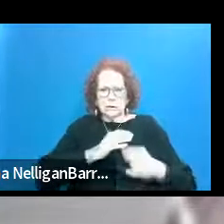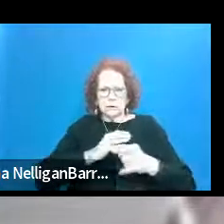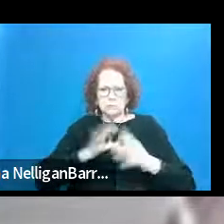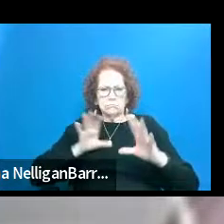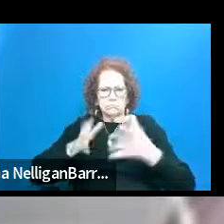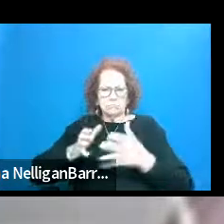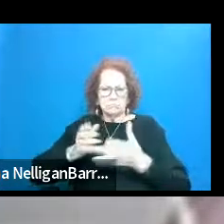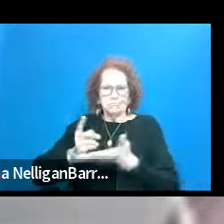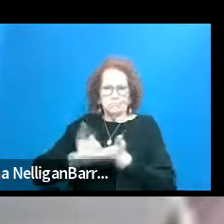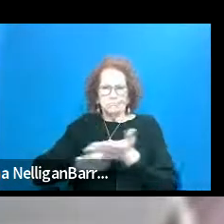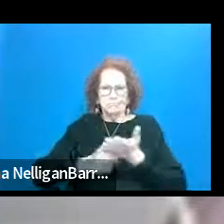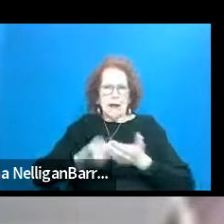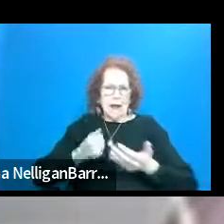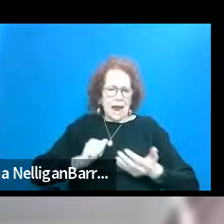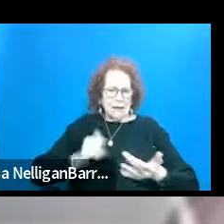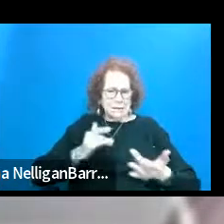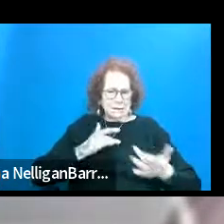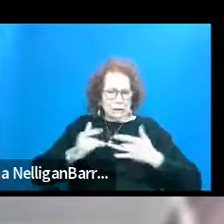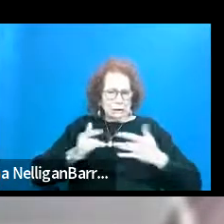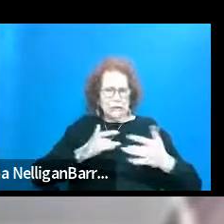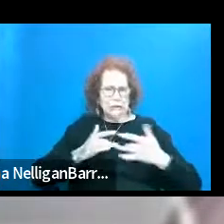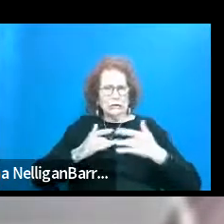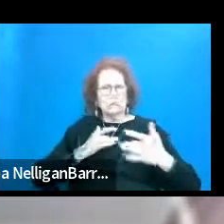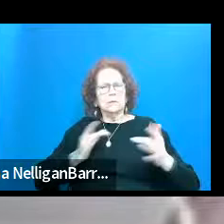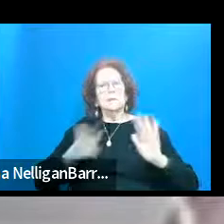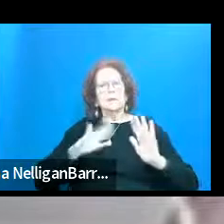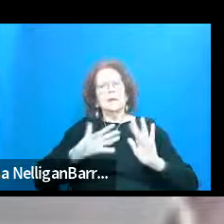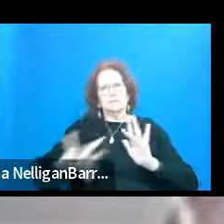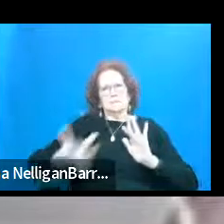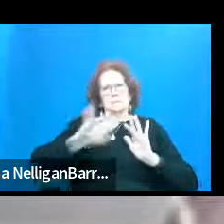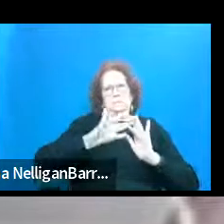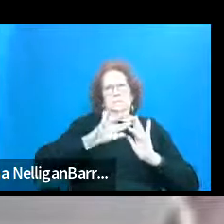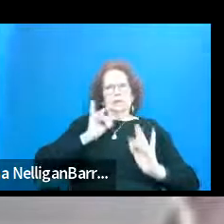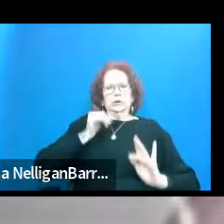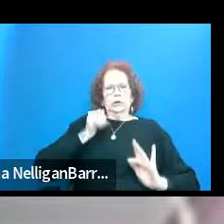out to James directly. He'll be able to help us navigate those concerns.